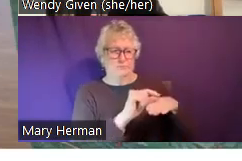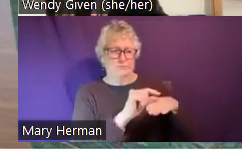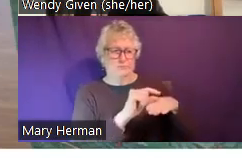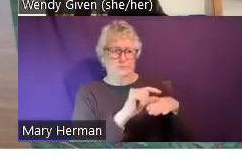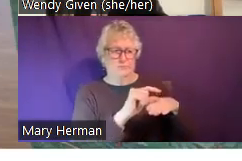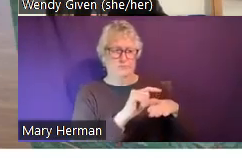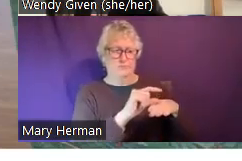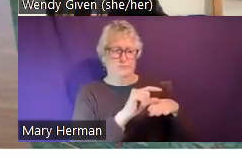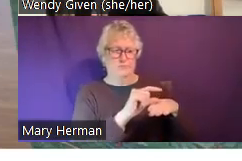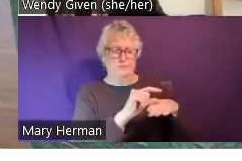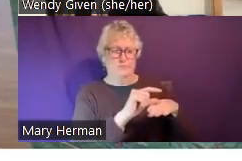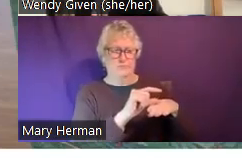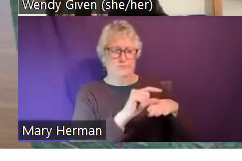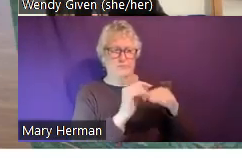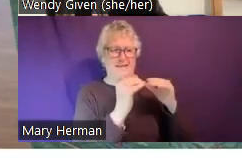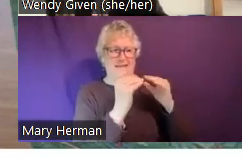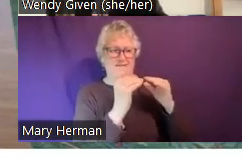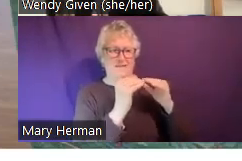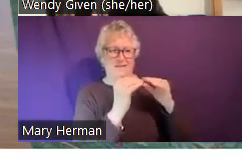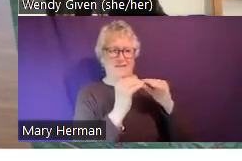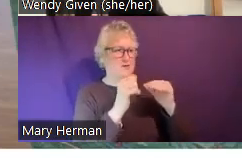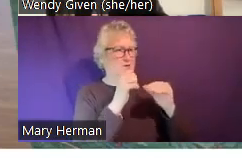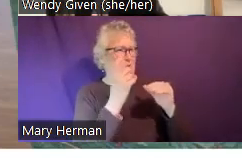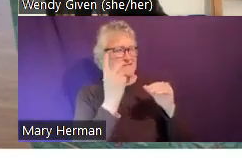it for quite a while.